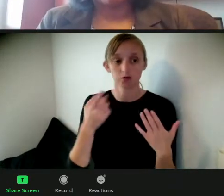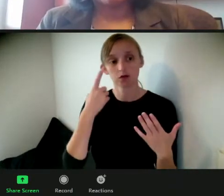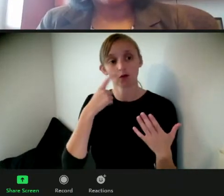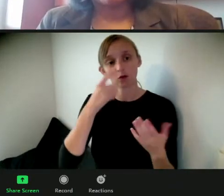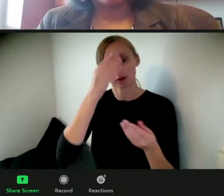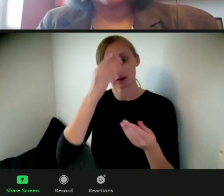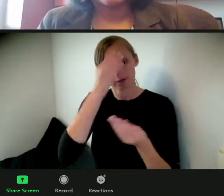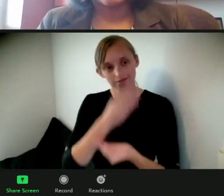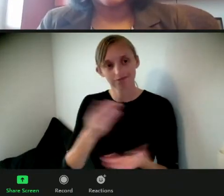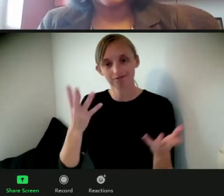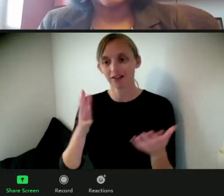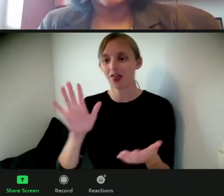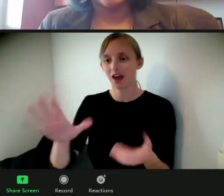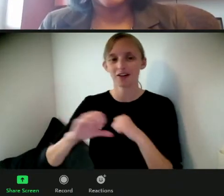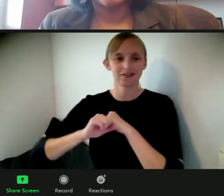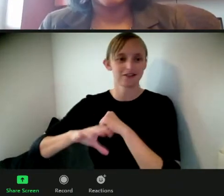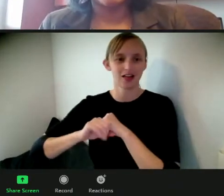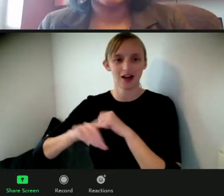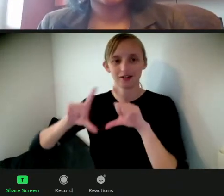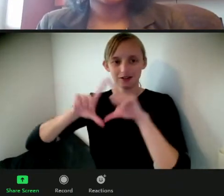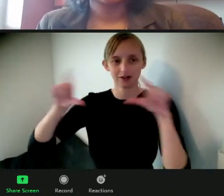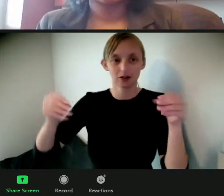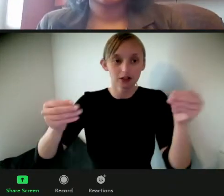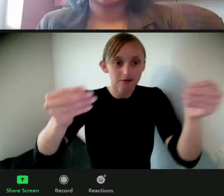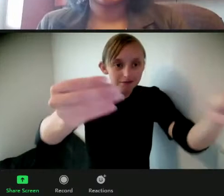their flyer. And one of the